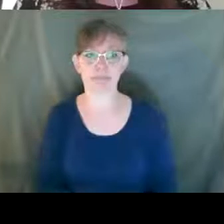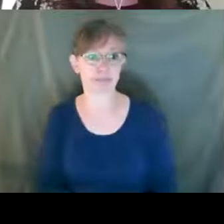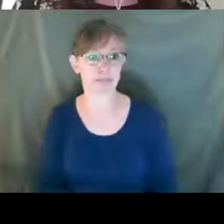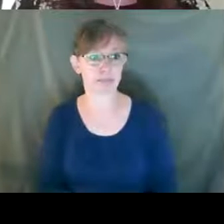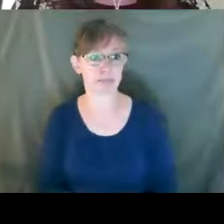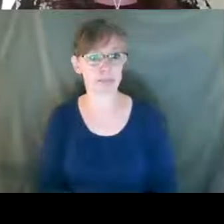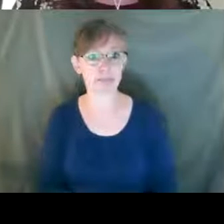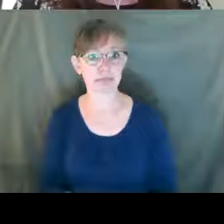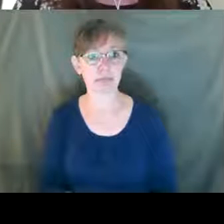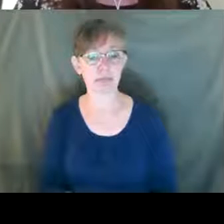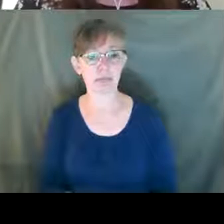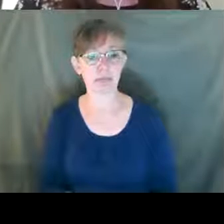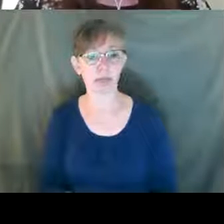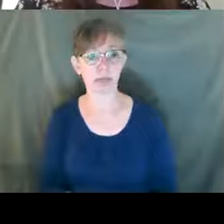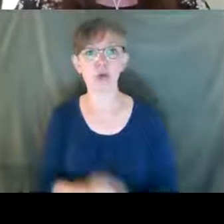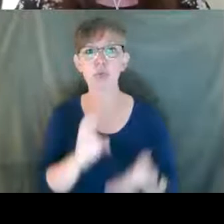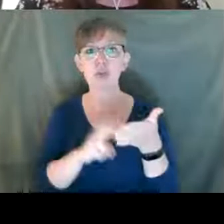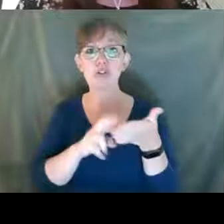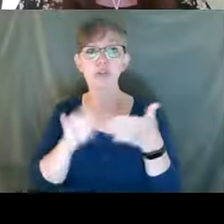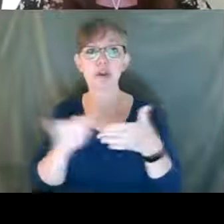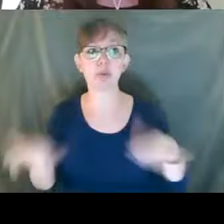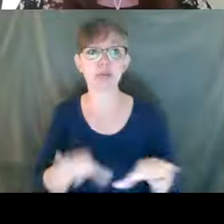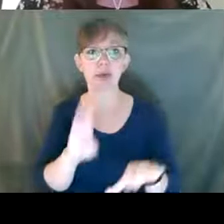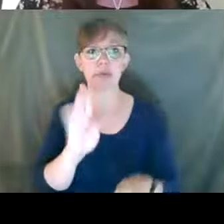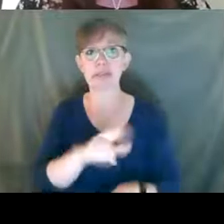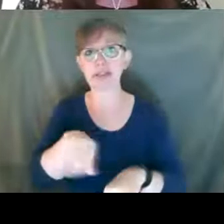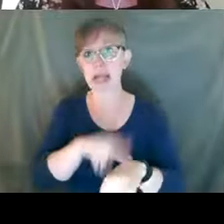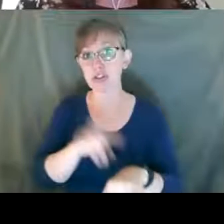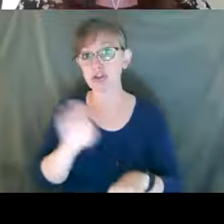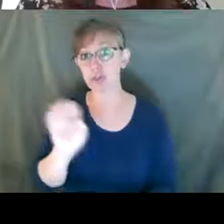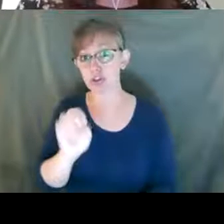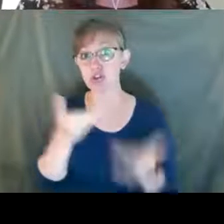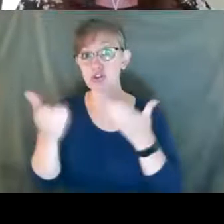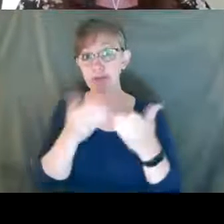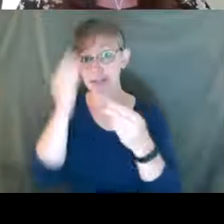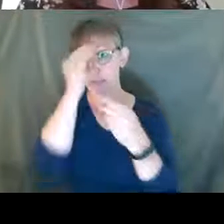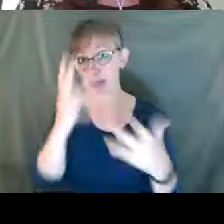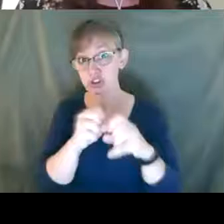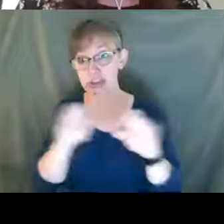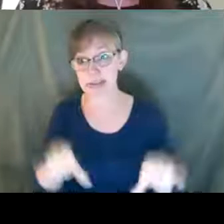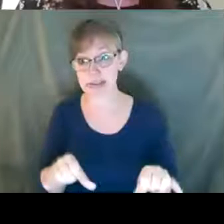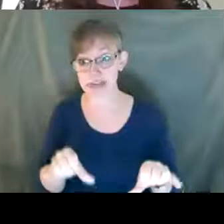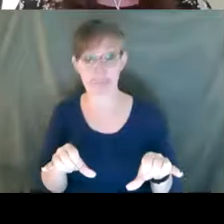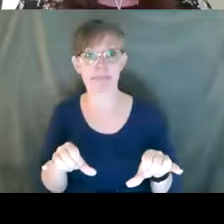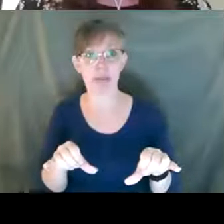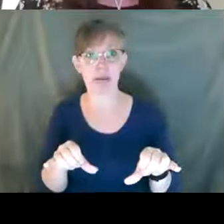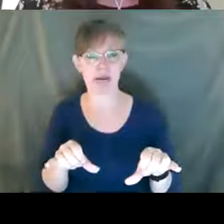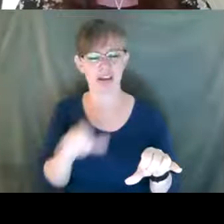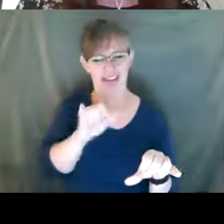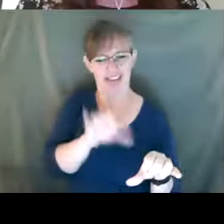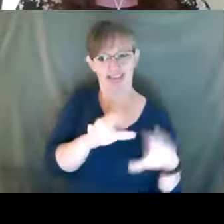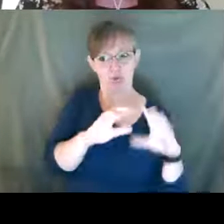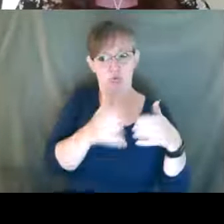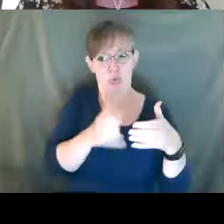A study that was done by the National Emergency Medical Services Information System, which is a large